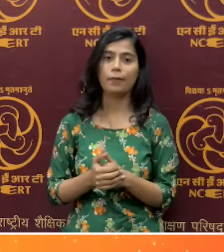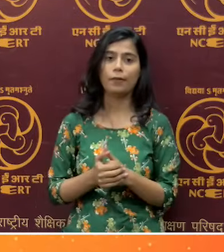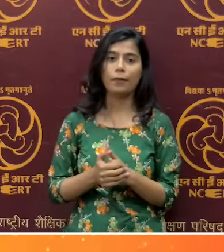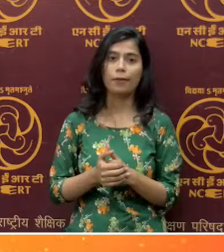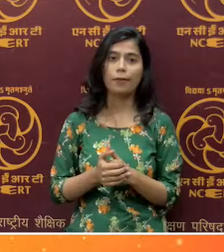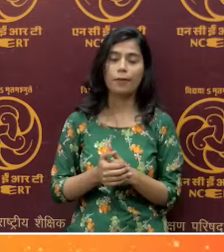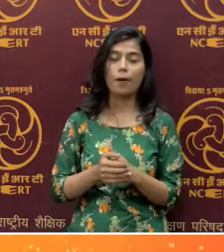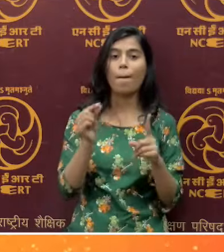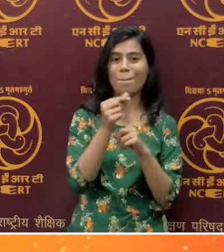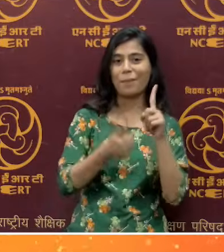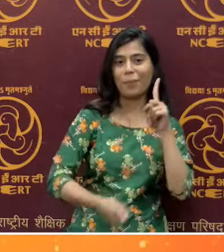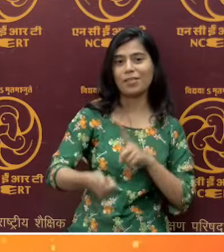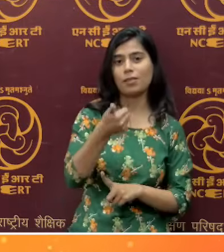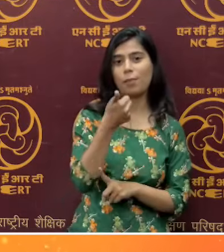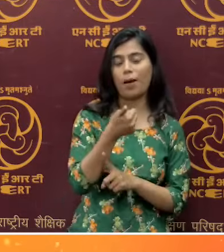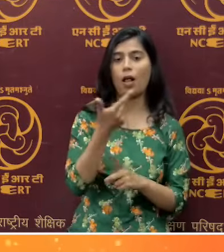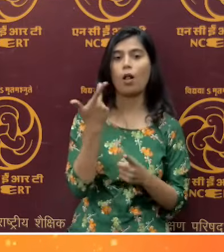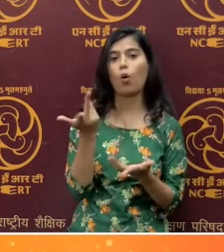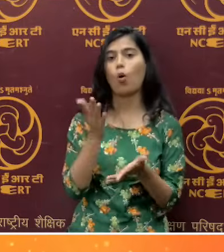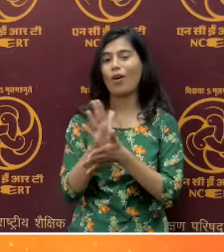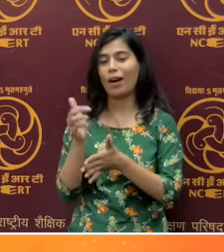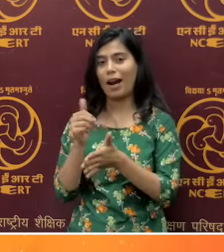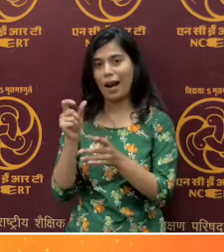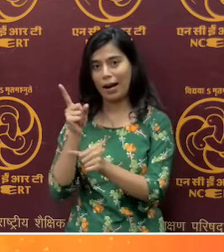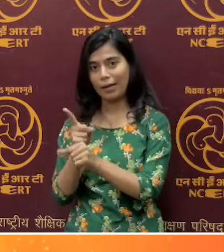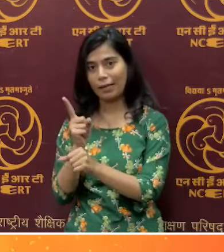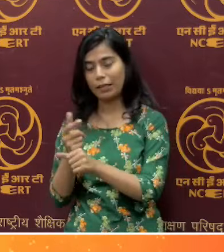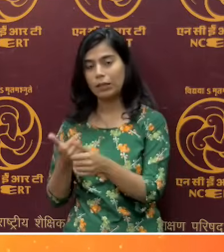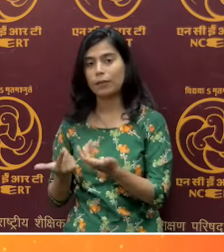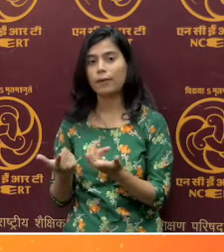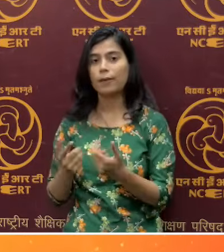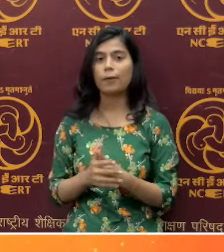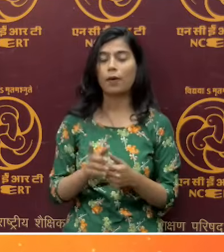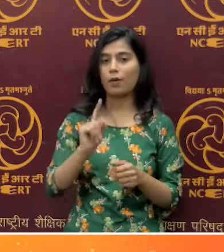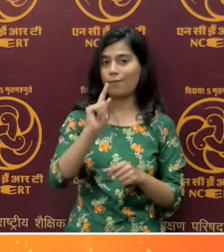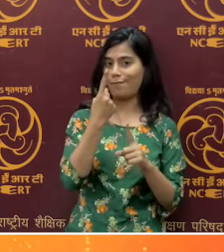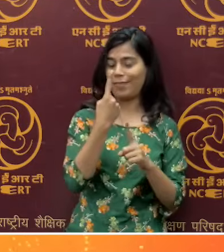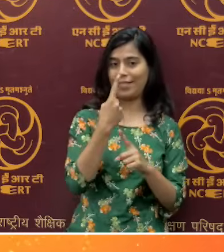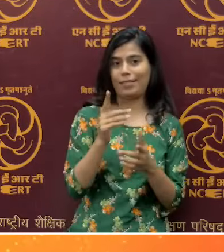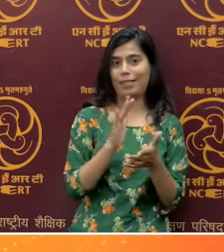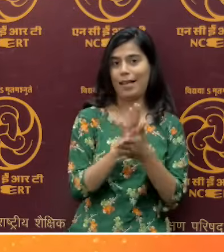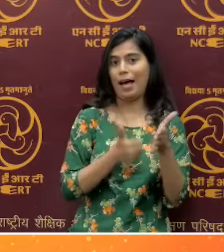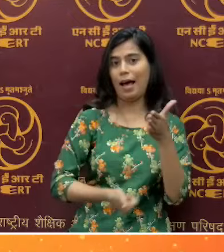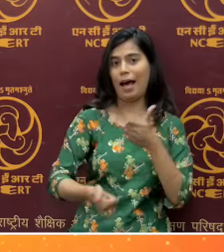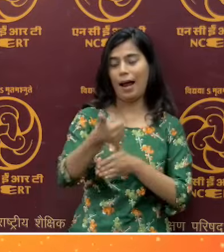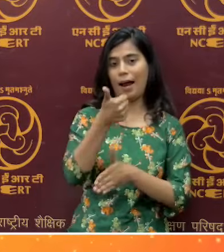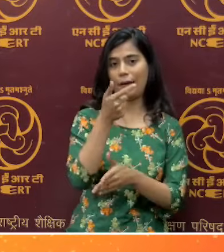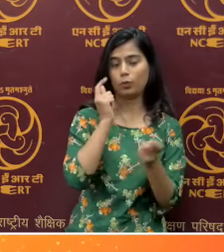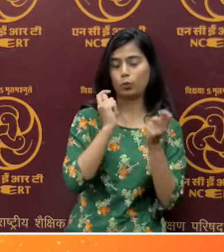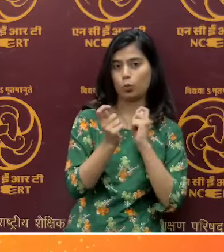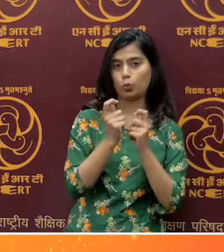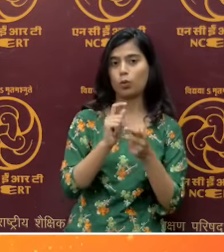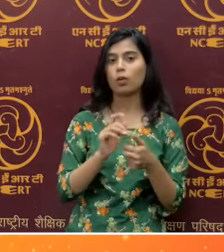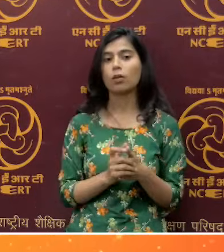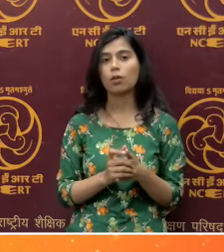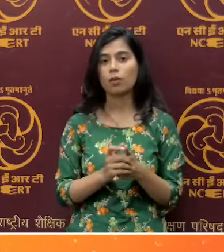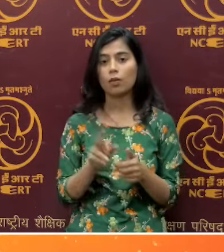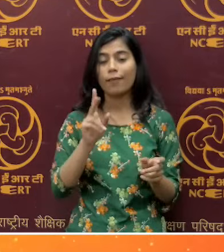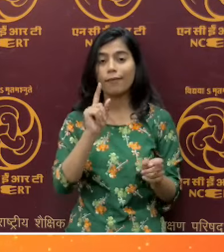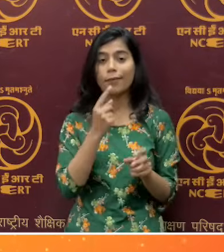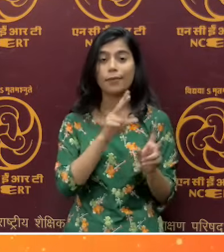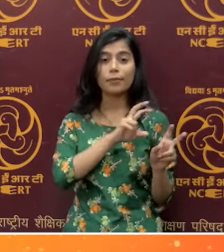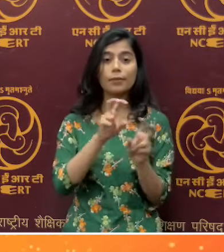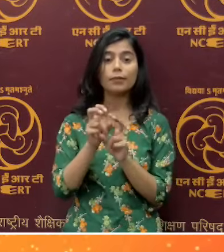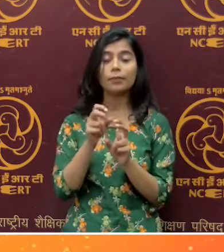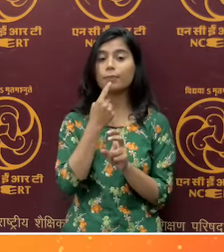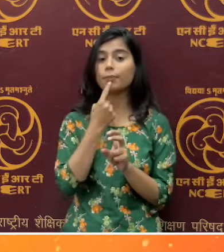also and there is a principal also at times. So currently we have a role as a headmaster, but the same thing which you have observed from the field